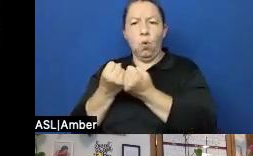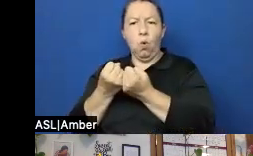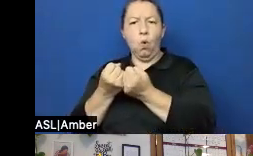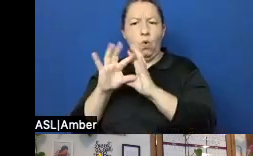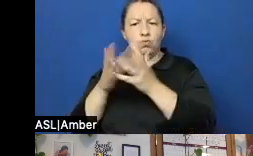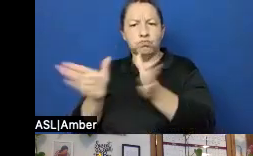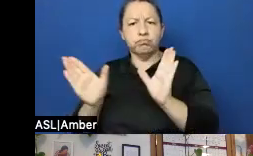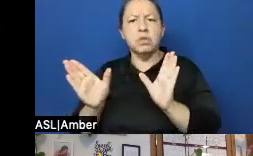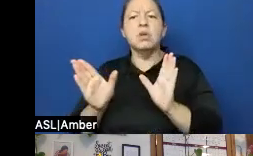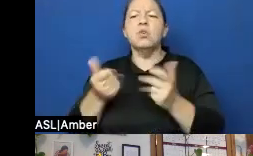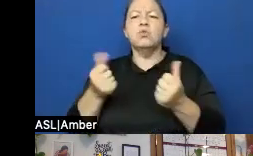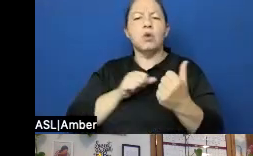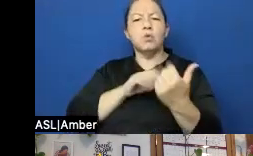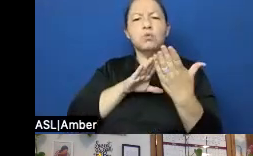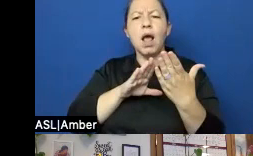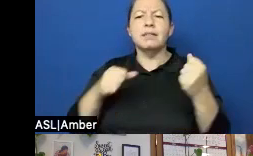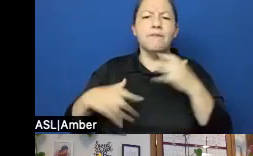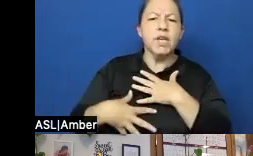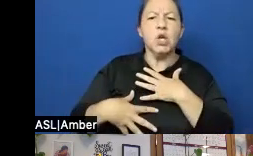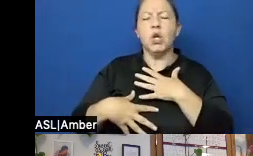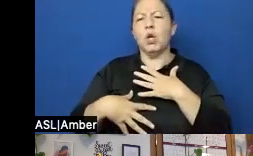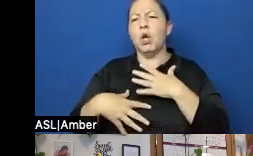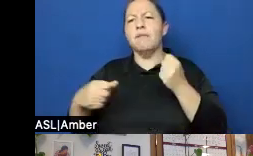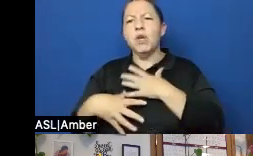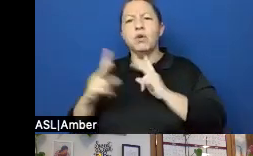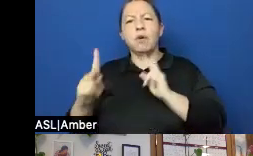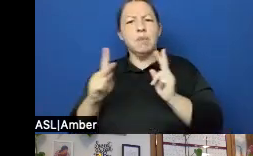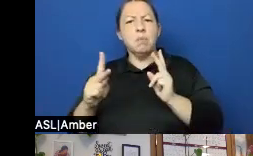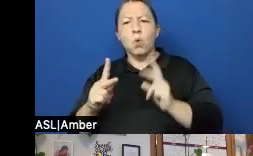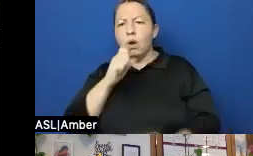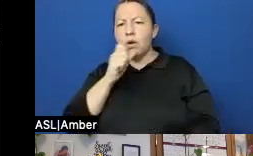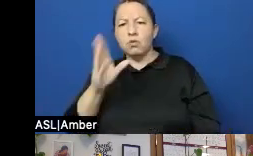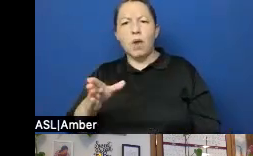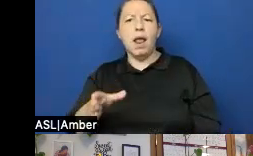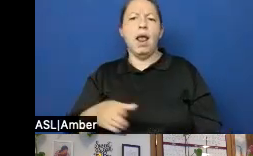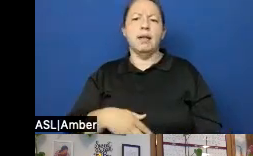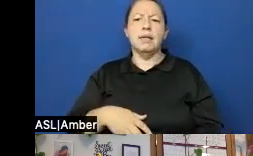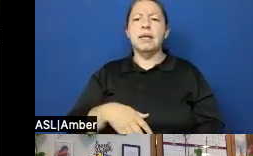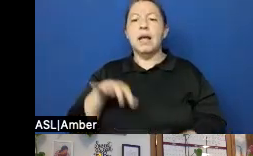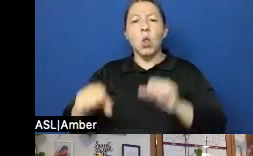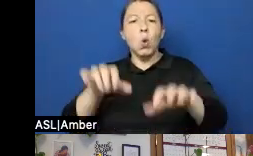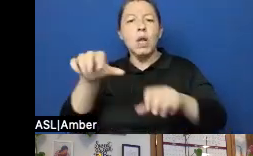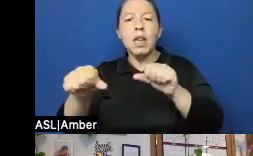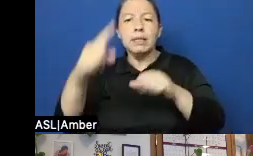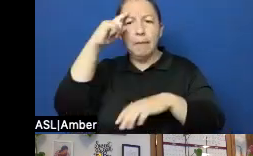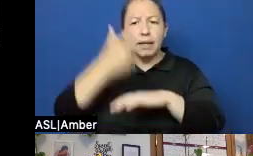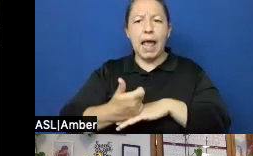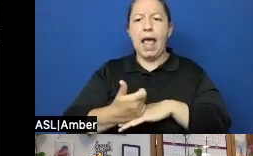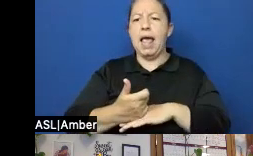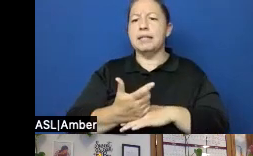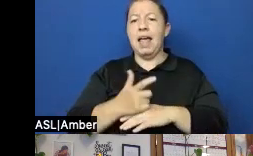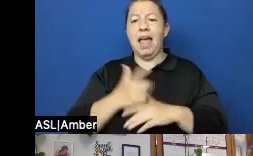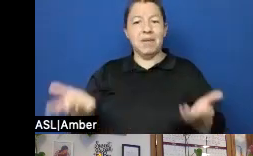and the homophobia and the colonialism and just being present, right? I'm sure folks have heard, my sister is filling me in